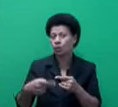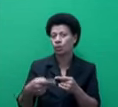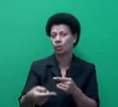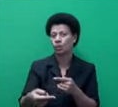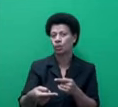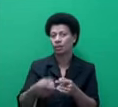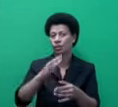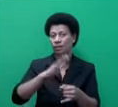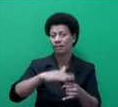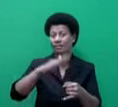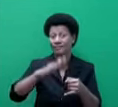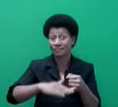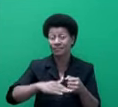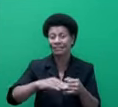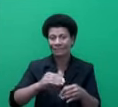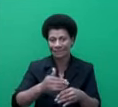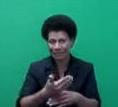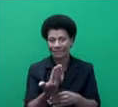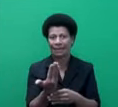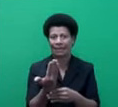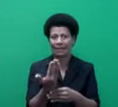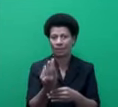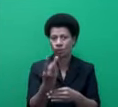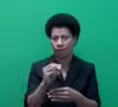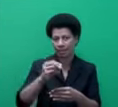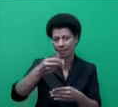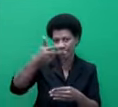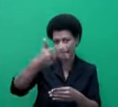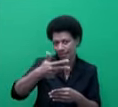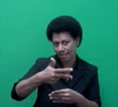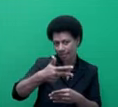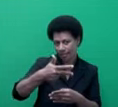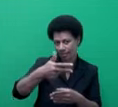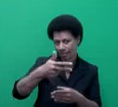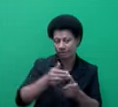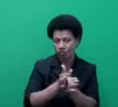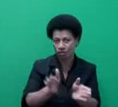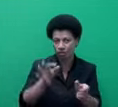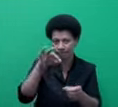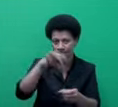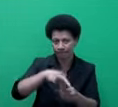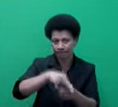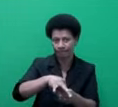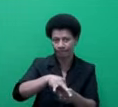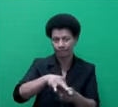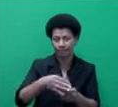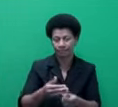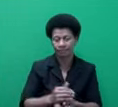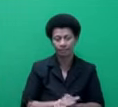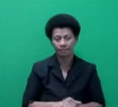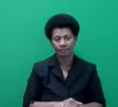up until the day the writ for the 2018 general election was actually issued. Now, because of that, sir,